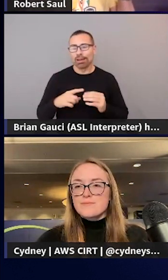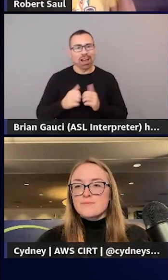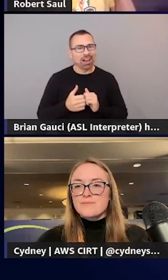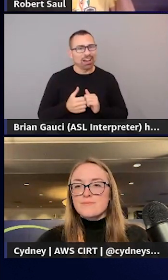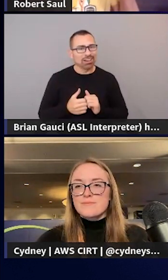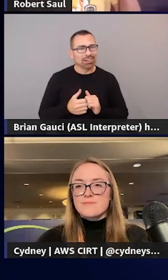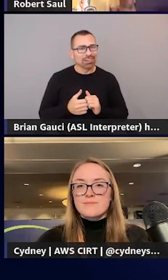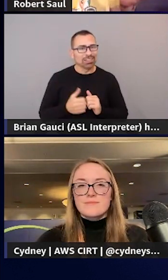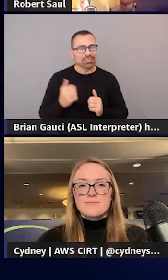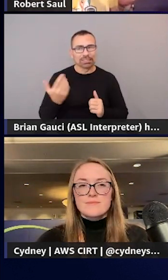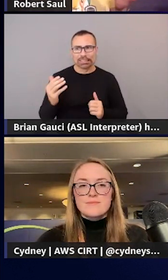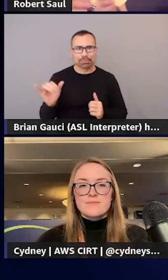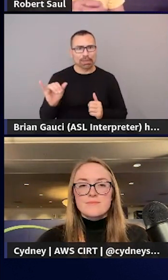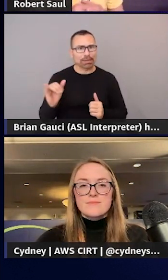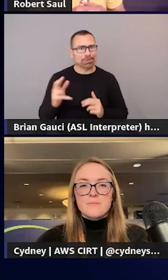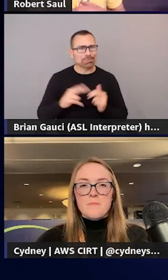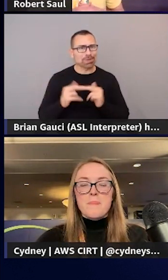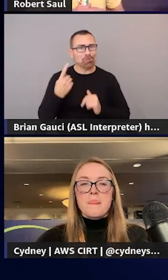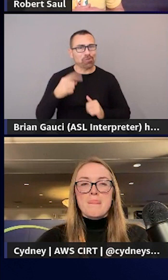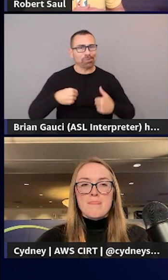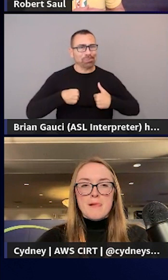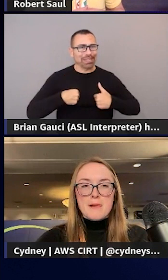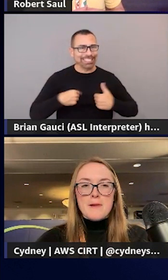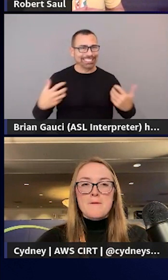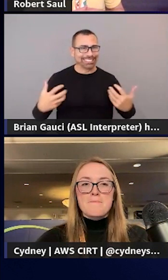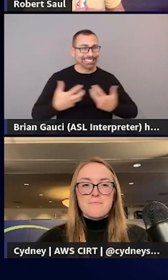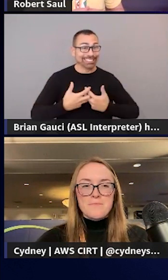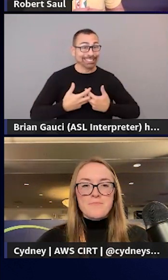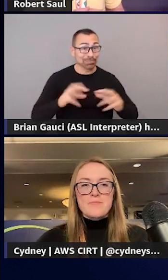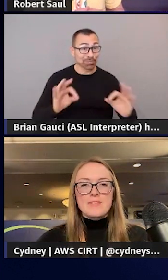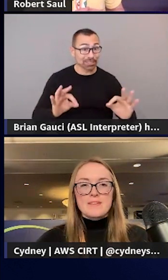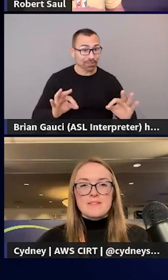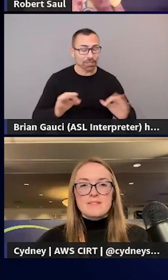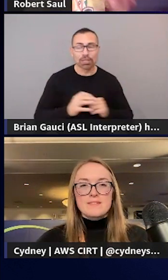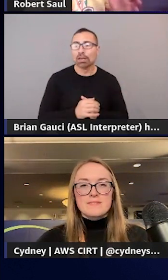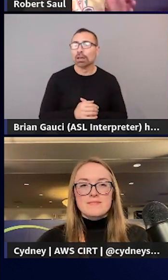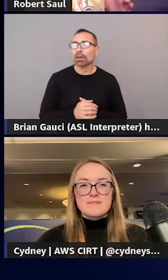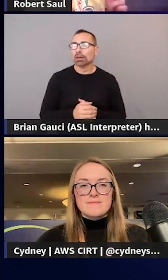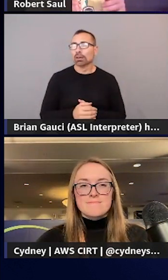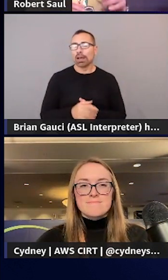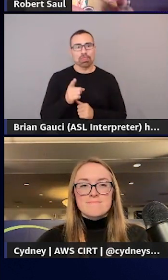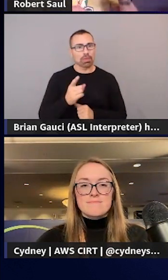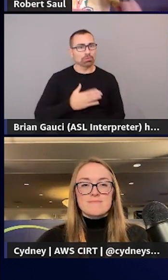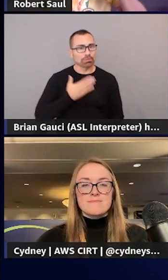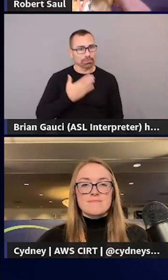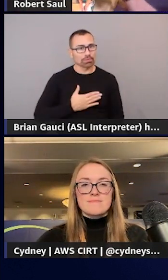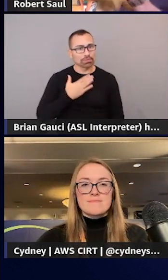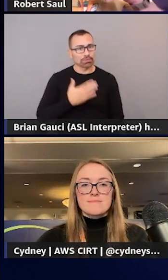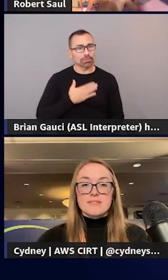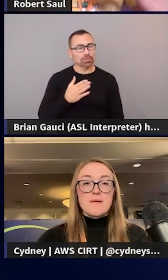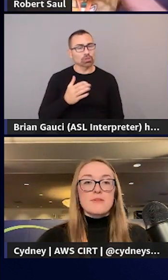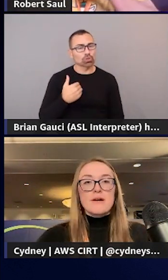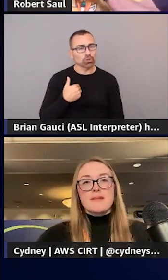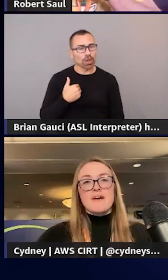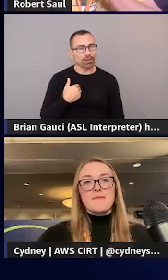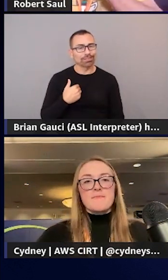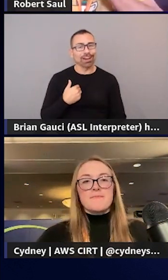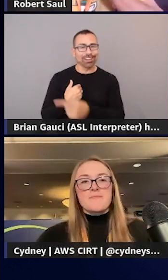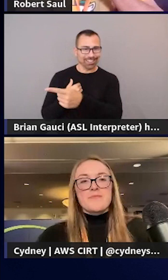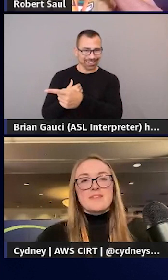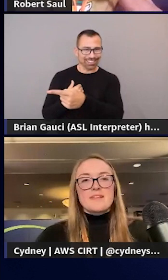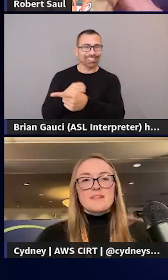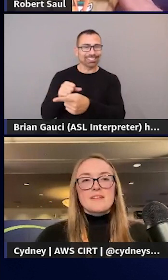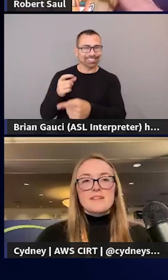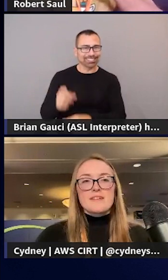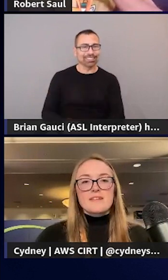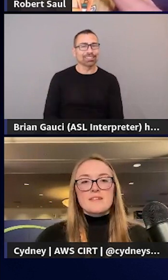seemed like it was built for them, and they were so happy with it. Do you have those? Yeah, there you go.